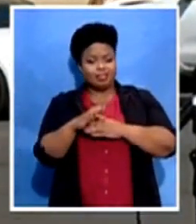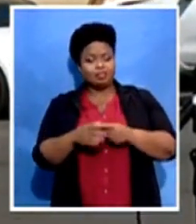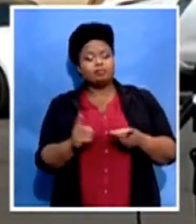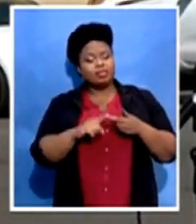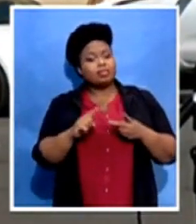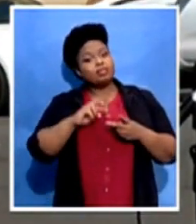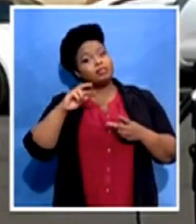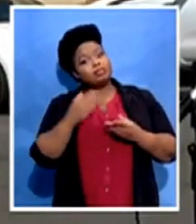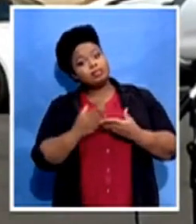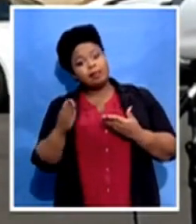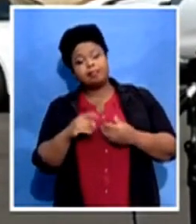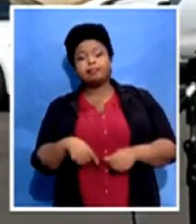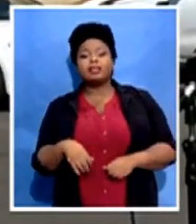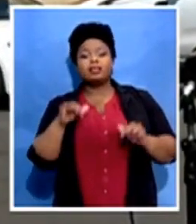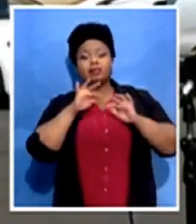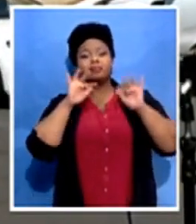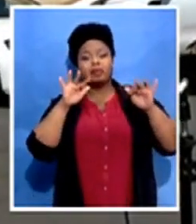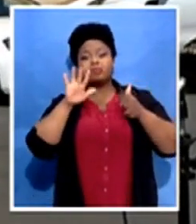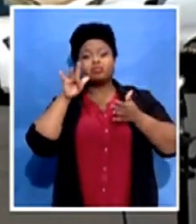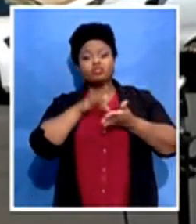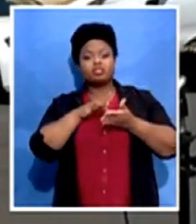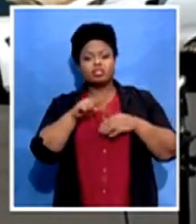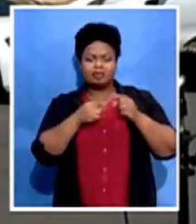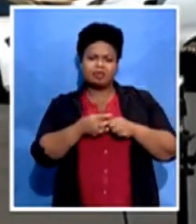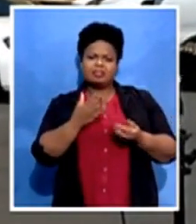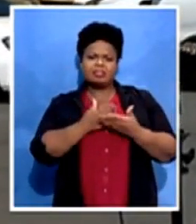about them stepping out. But for now, we'll have to rush